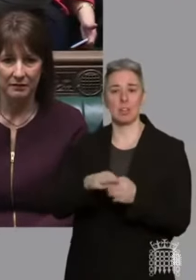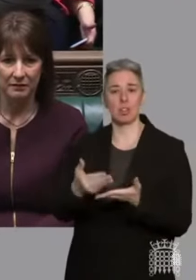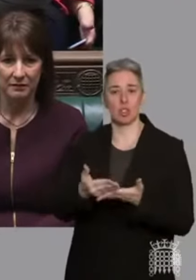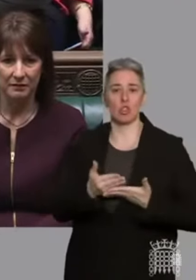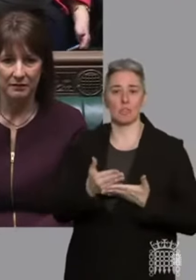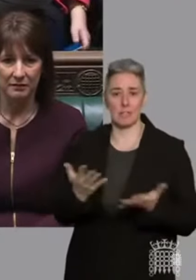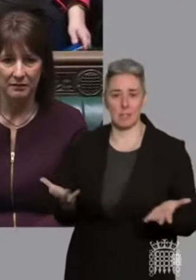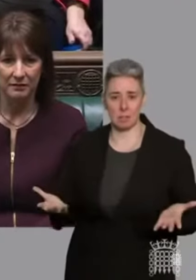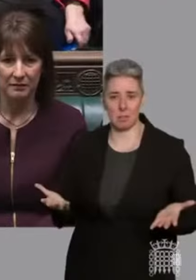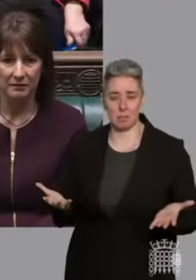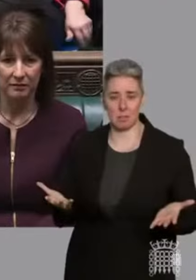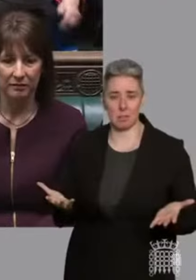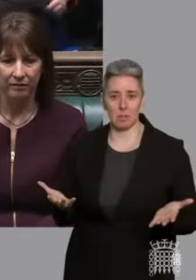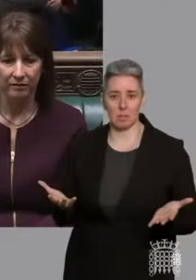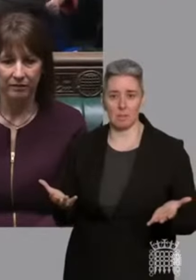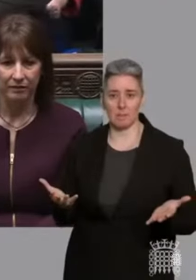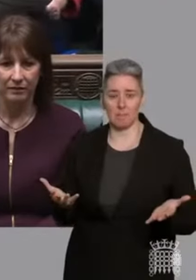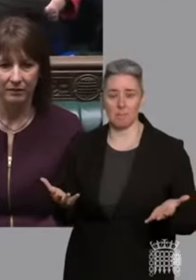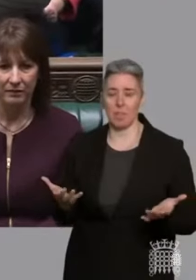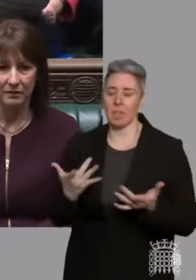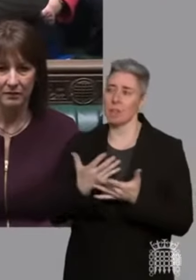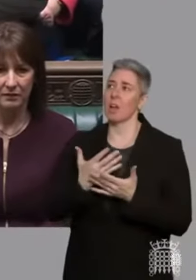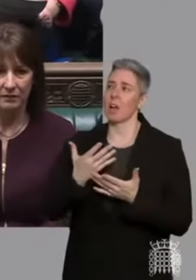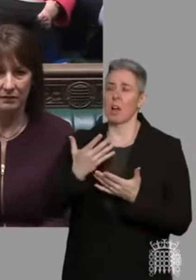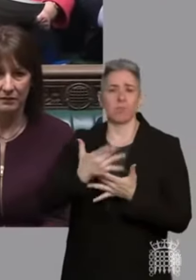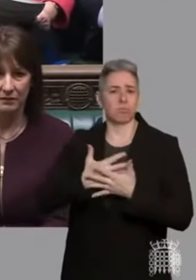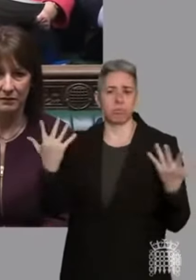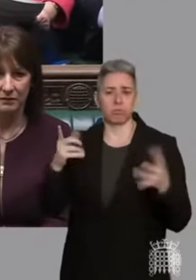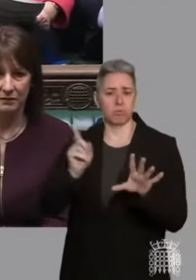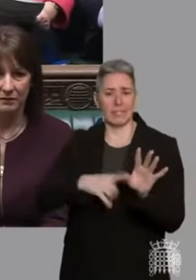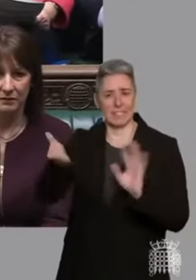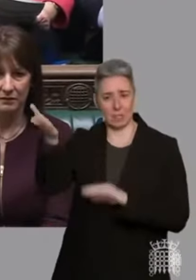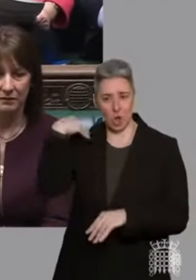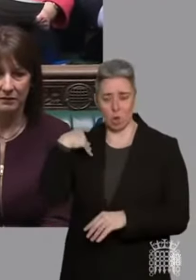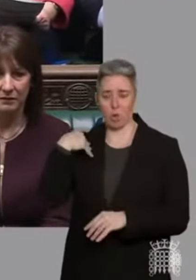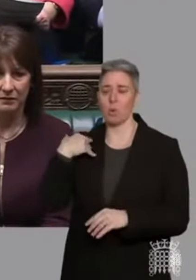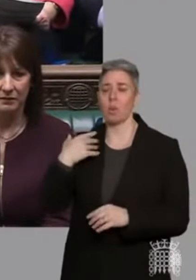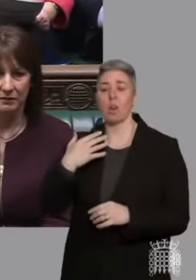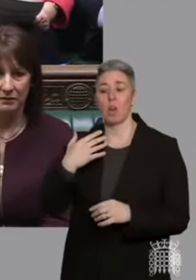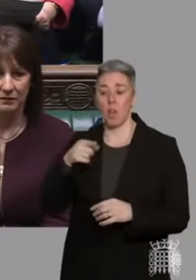ago, the legal certainty of that base was thrown into doubt.